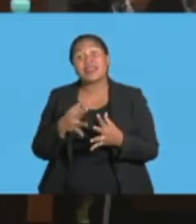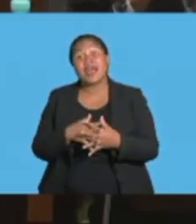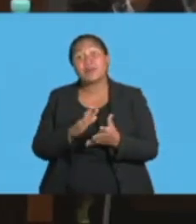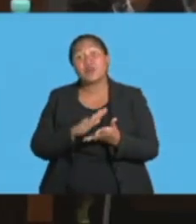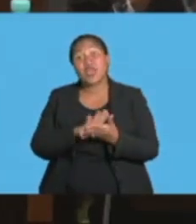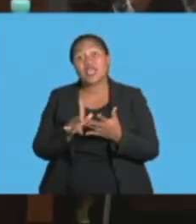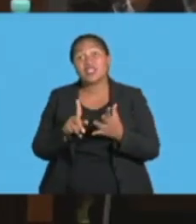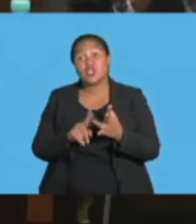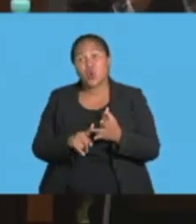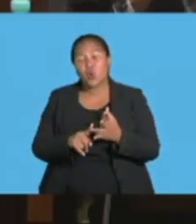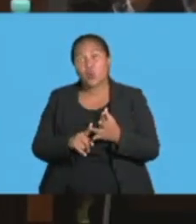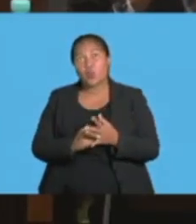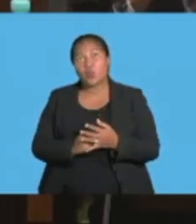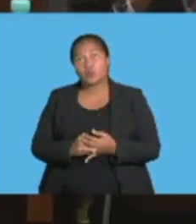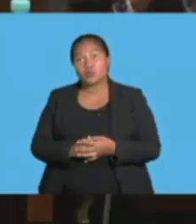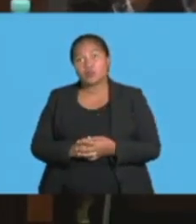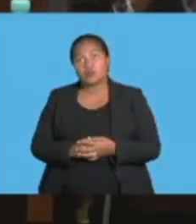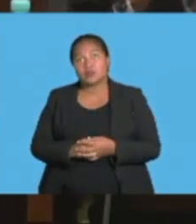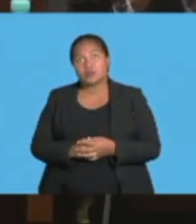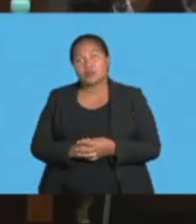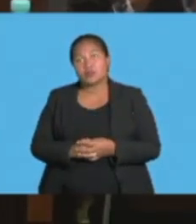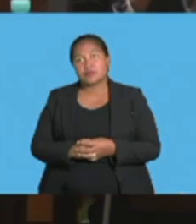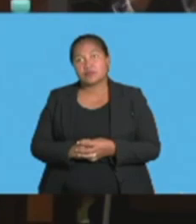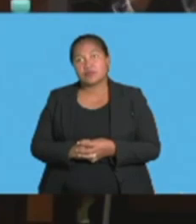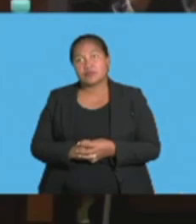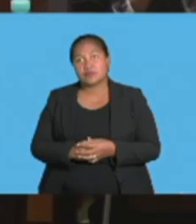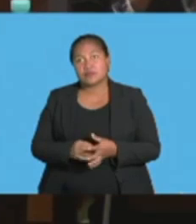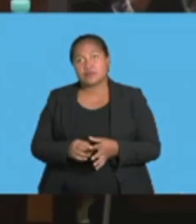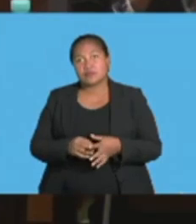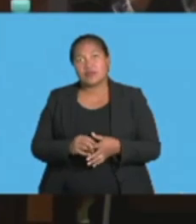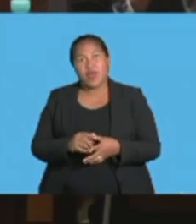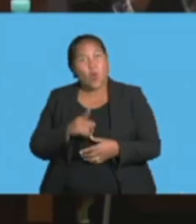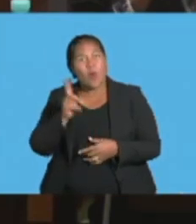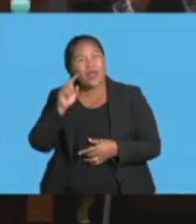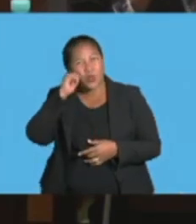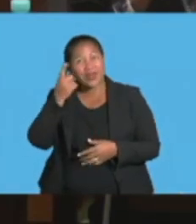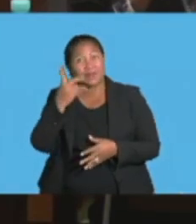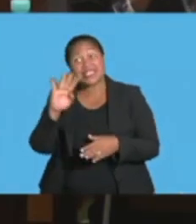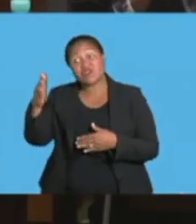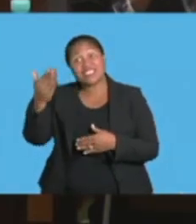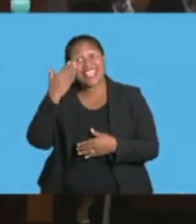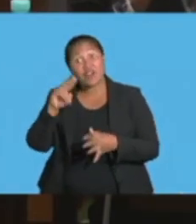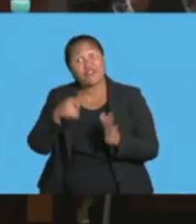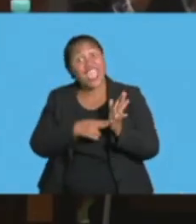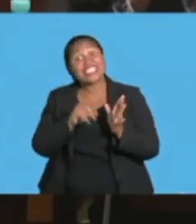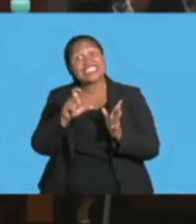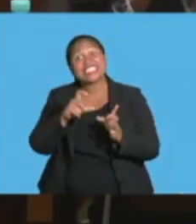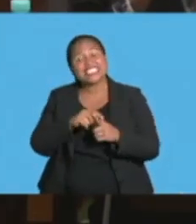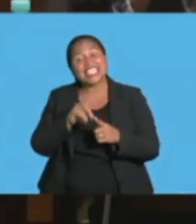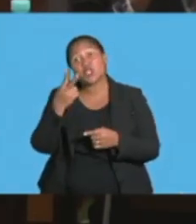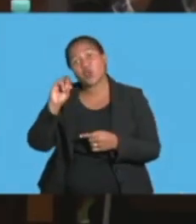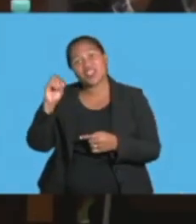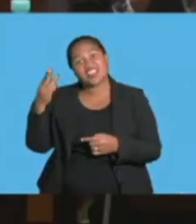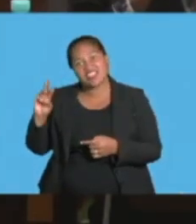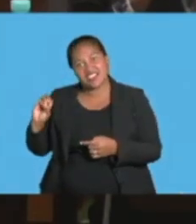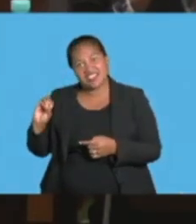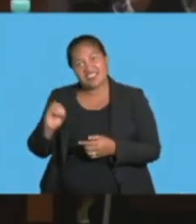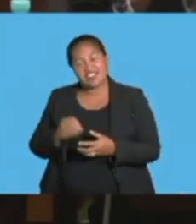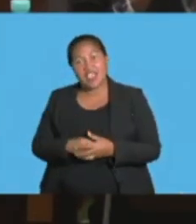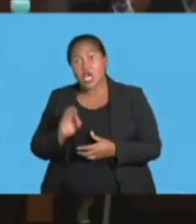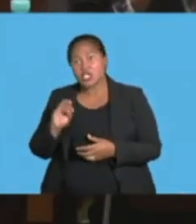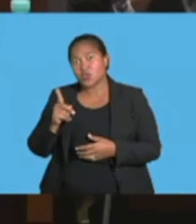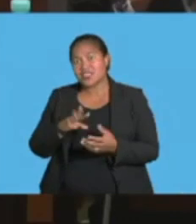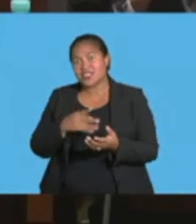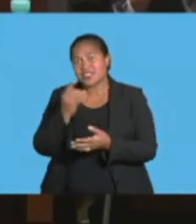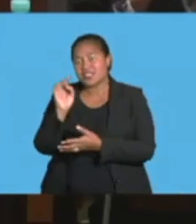is thought to be the NCD countdown of 2030. And this is a global strategy of independent